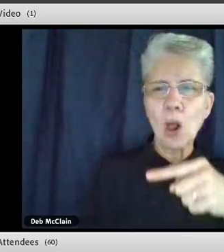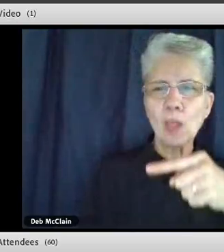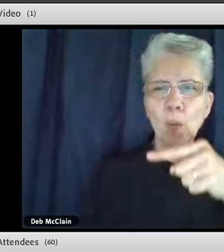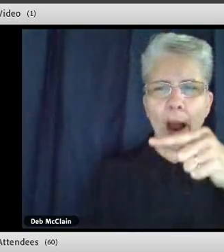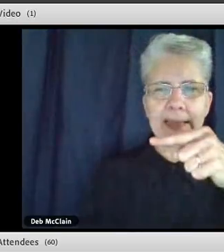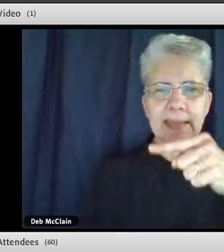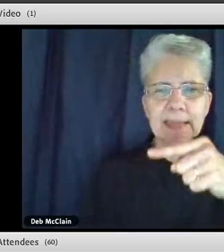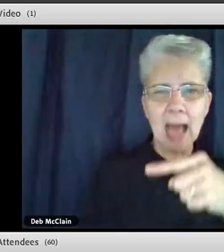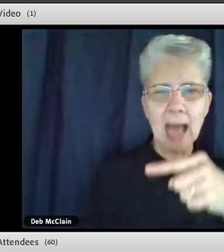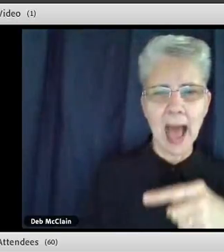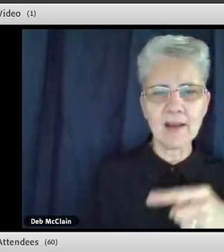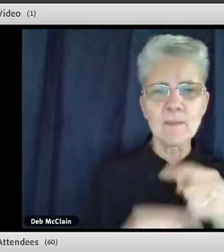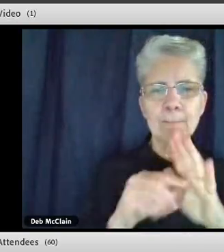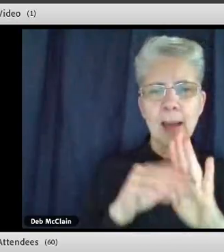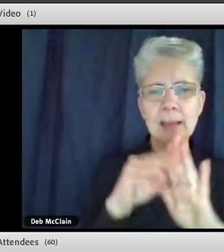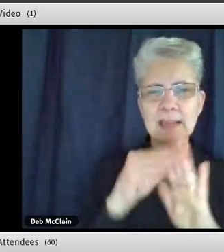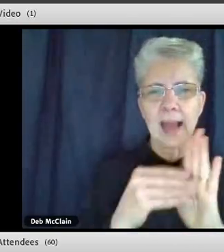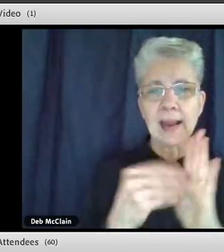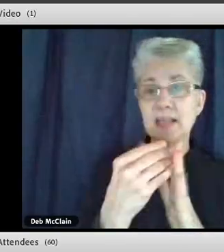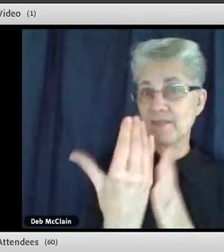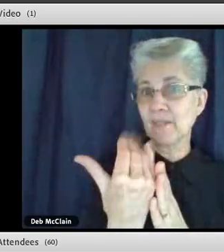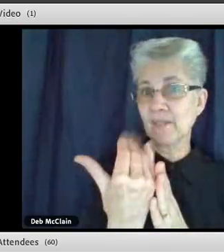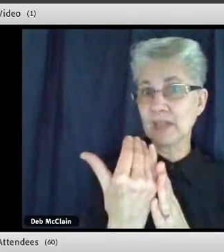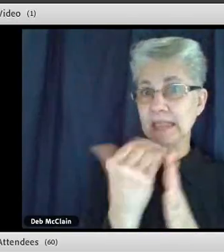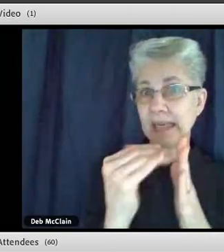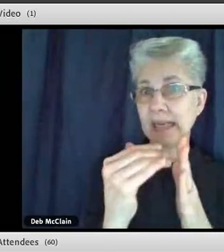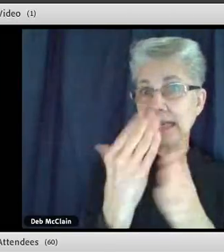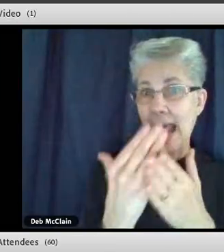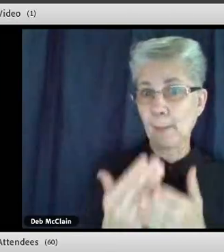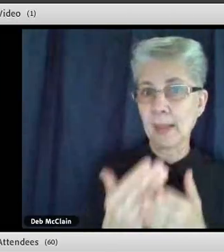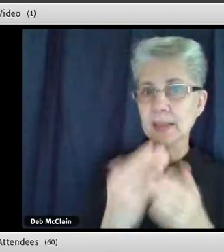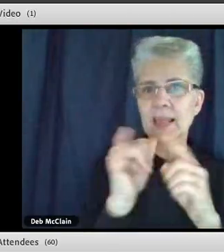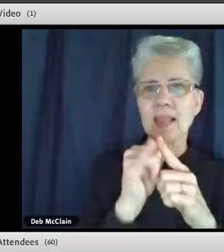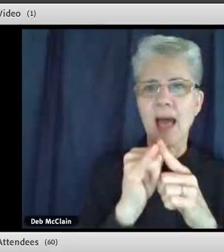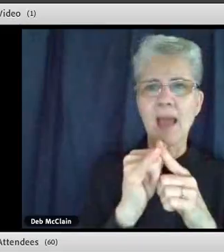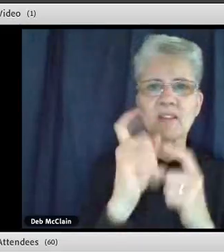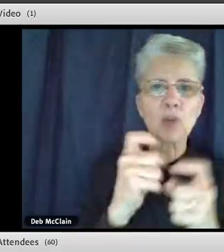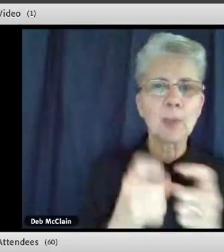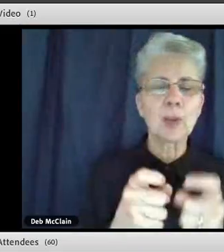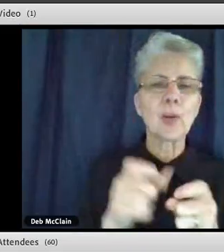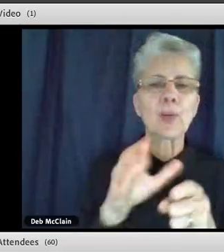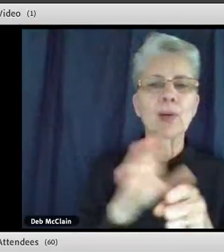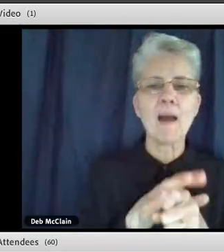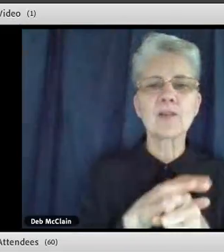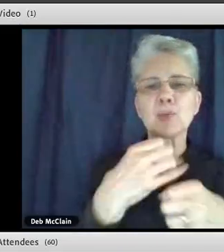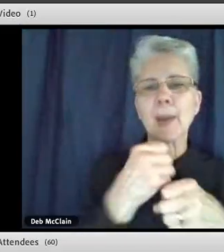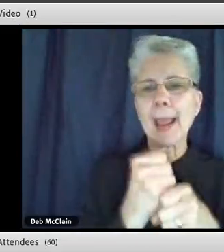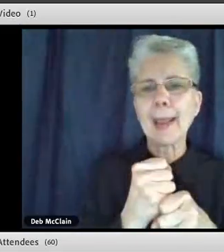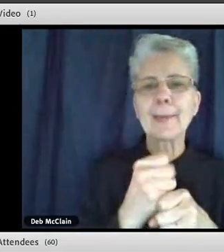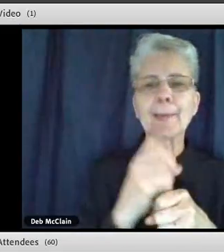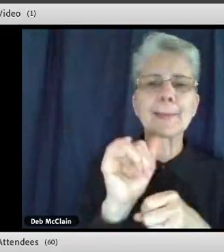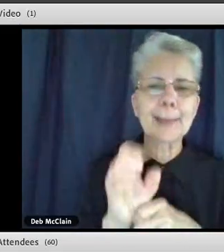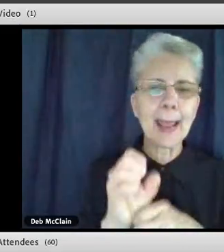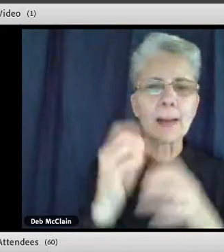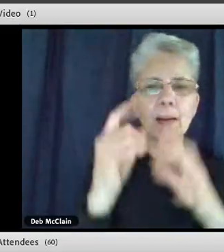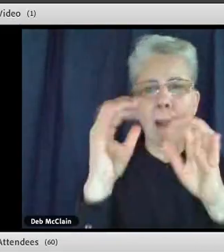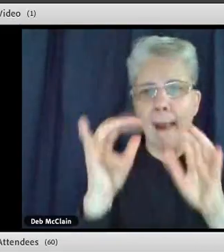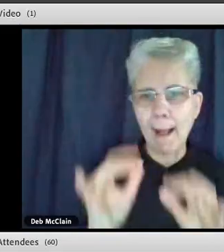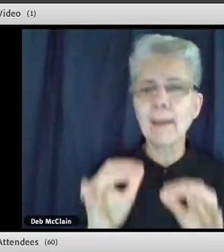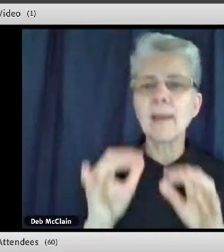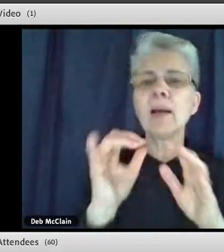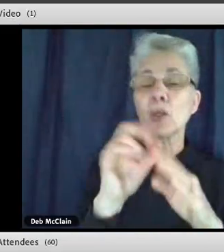my slide, it has 15 elements in it, from like contributor and coverage, creator, date, etc., that you can use to